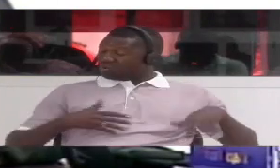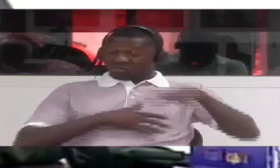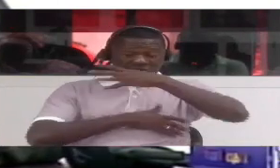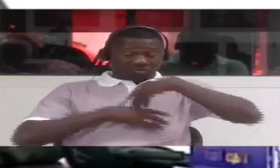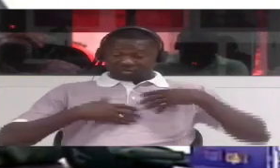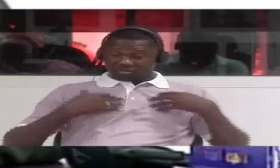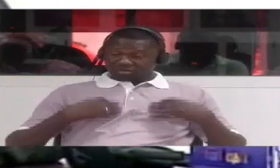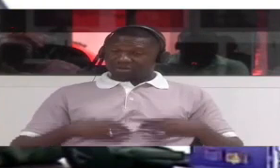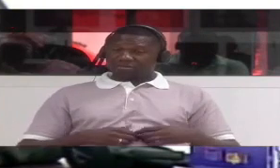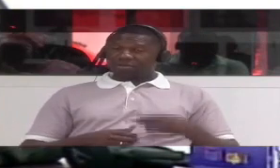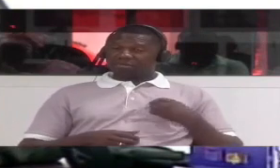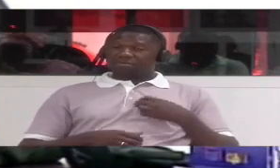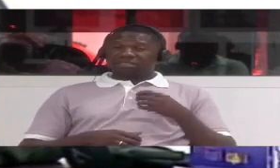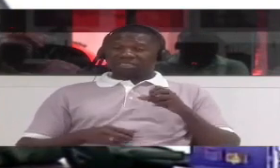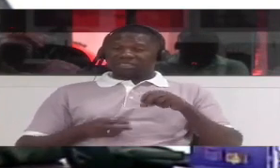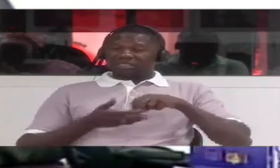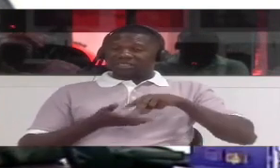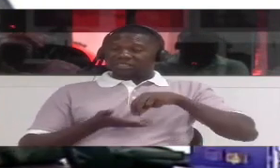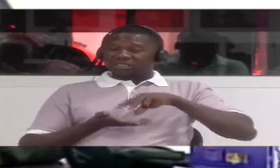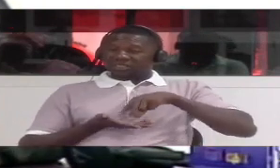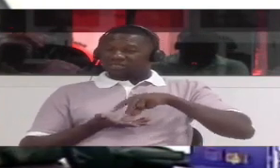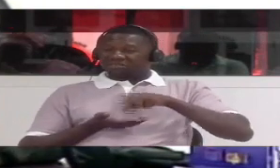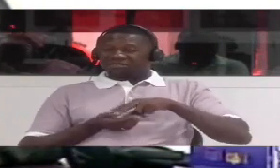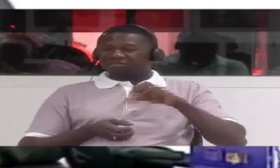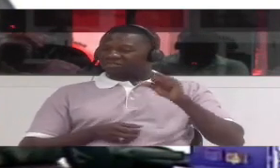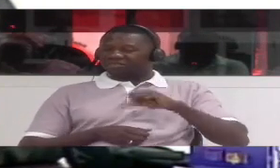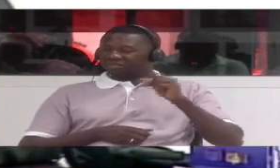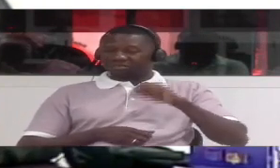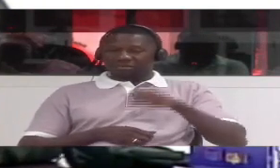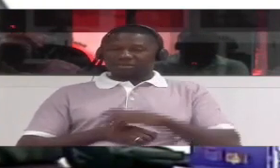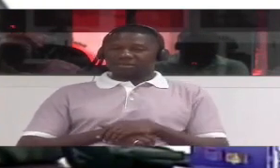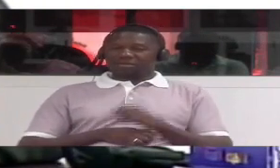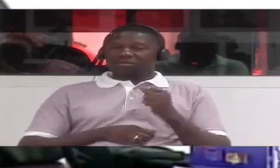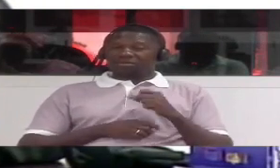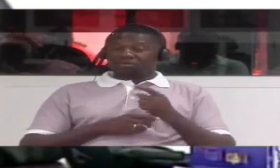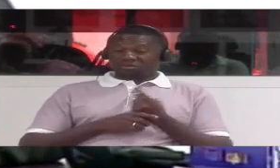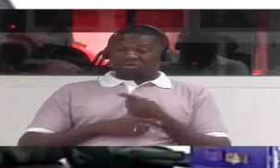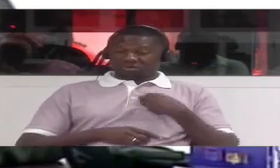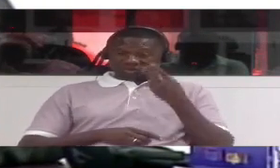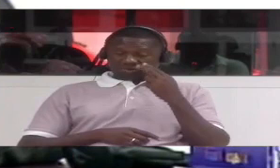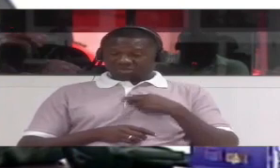My feet were particularly very, very, very bad because I saw my skin was peeled off.